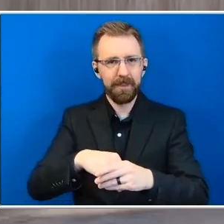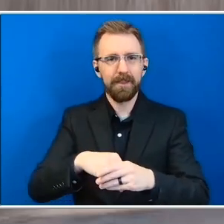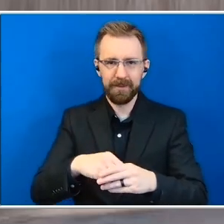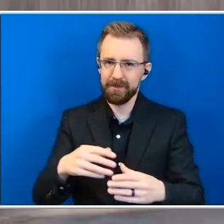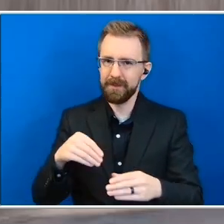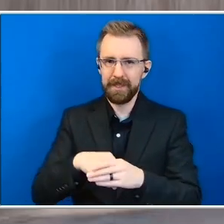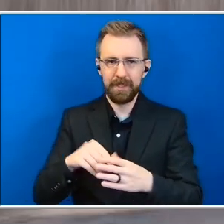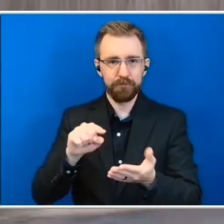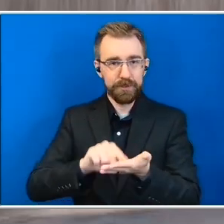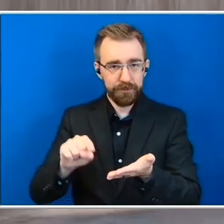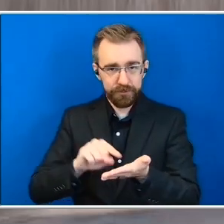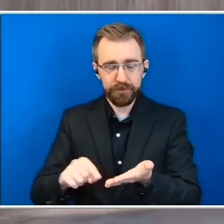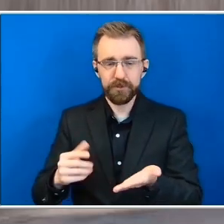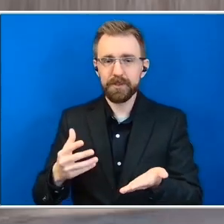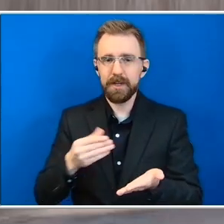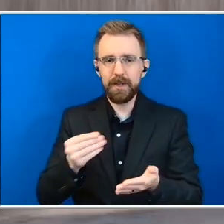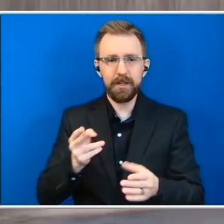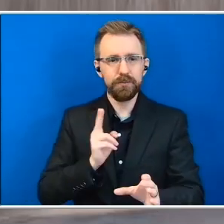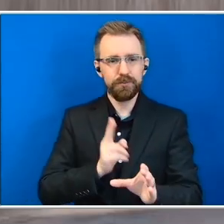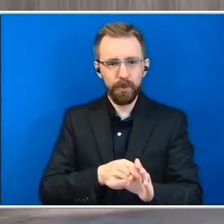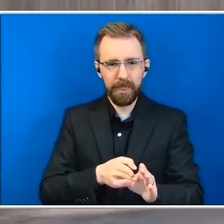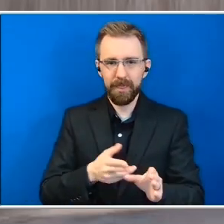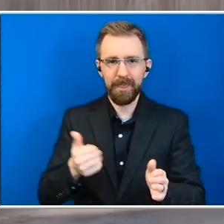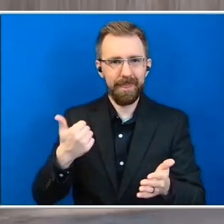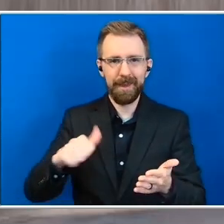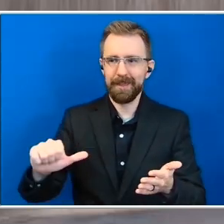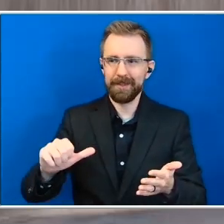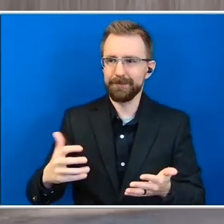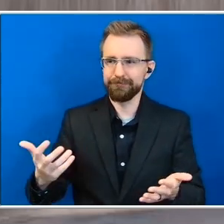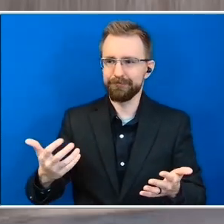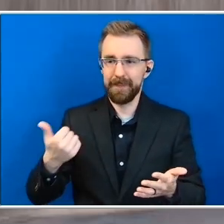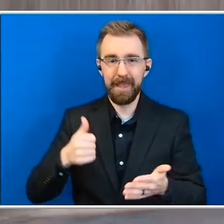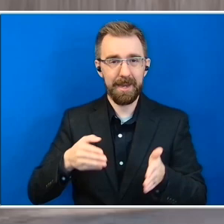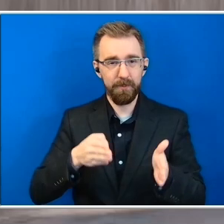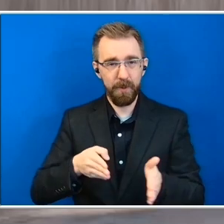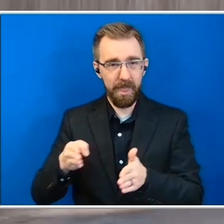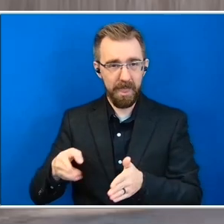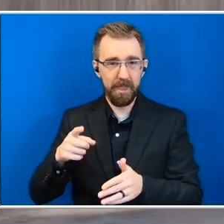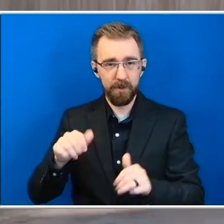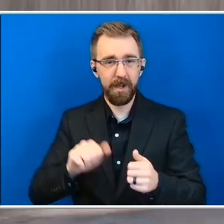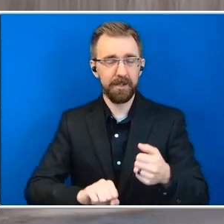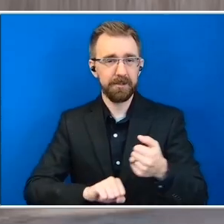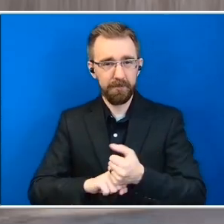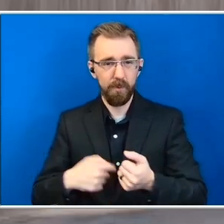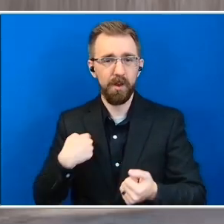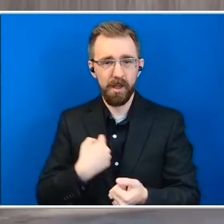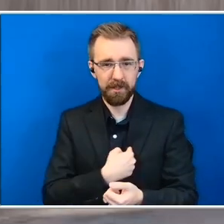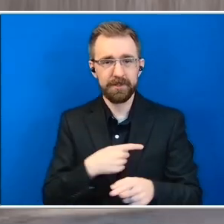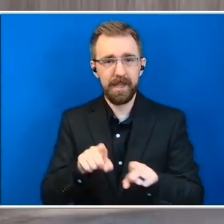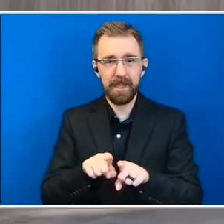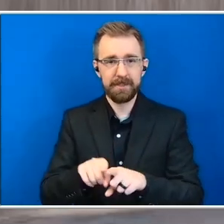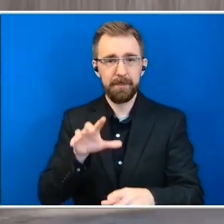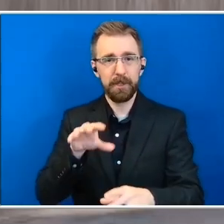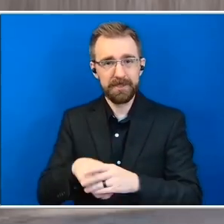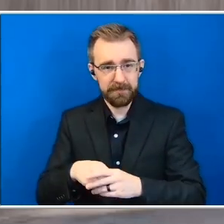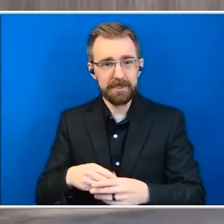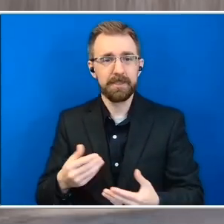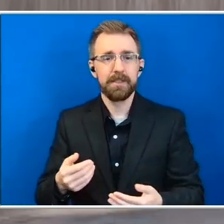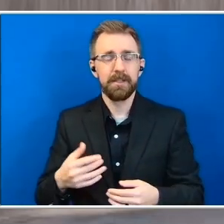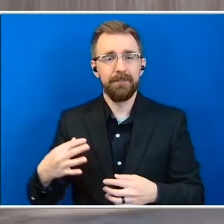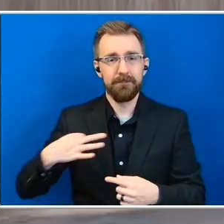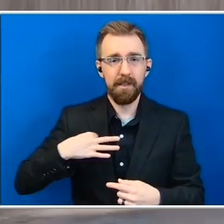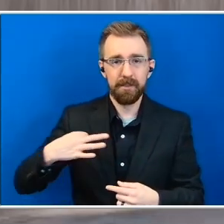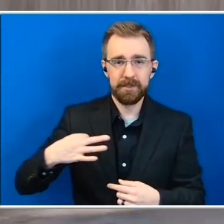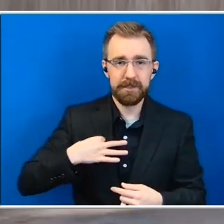research, joining in any way that you can support as a participant, as a volunteer.